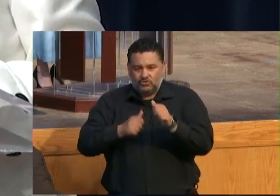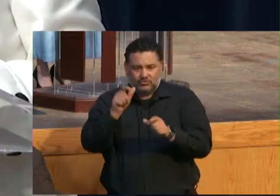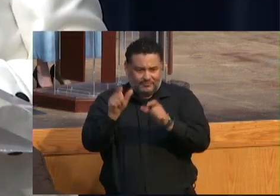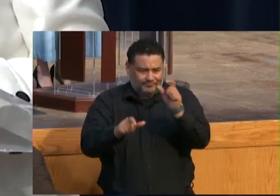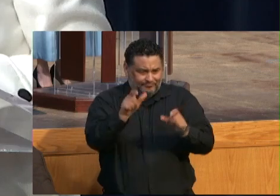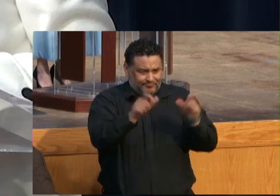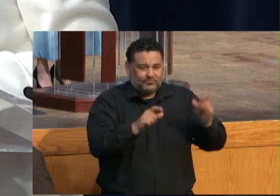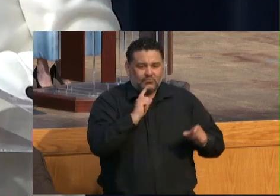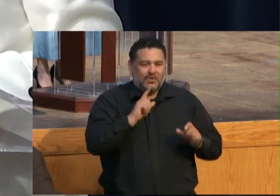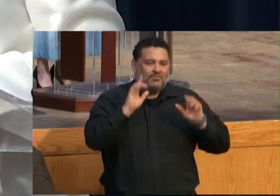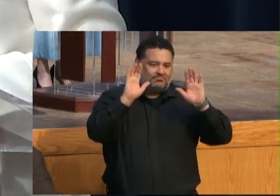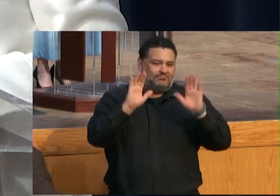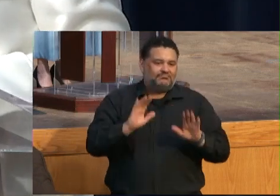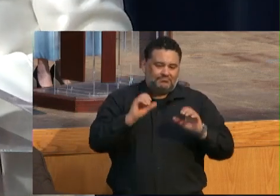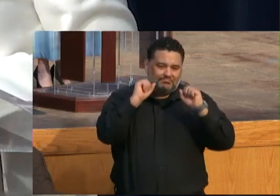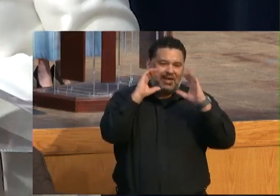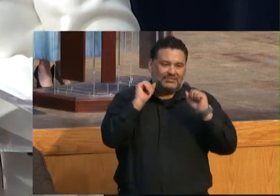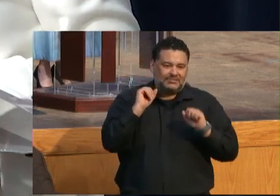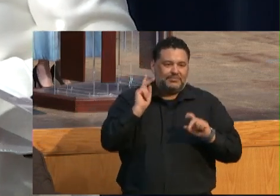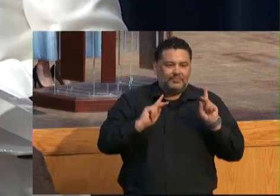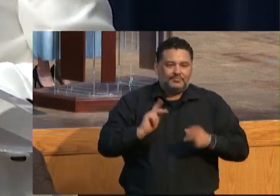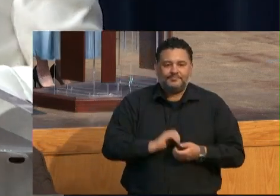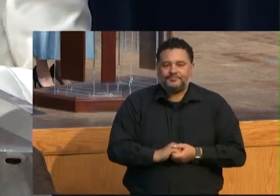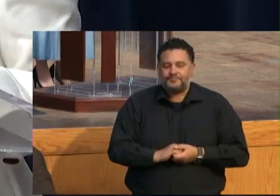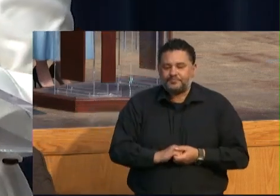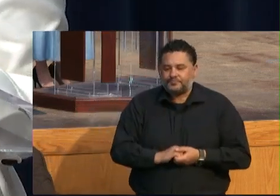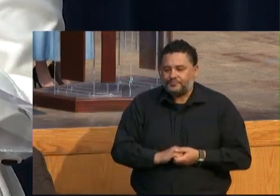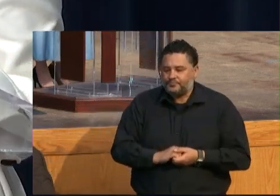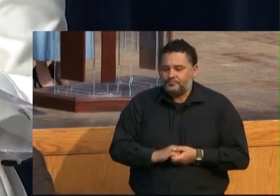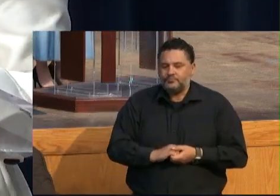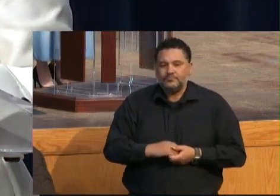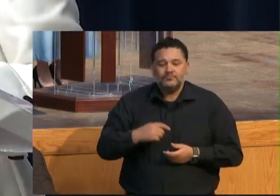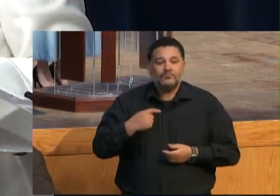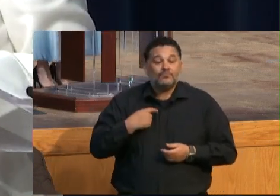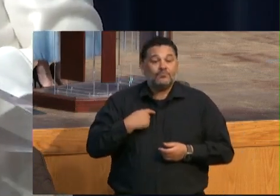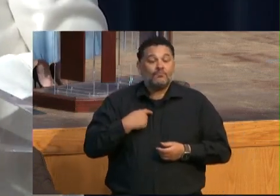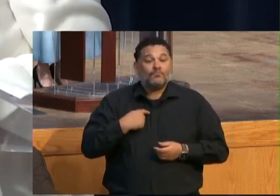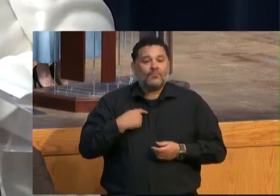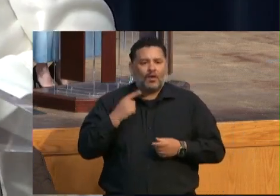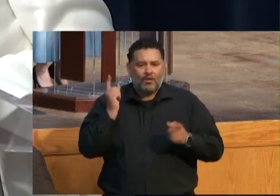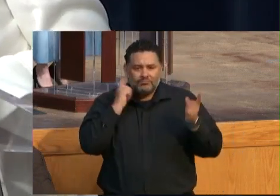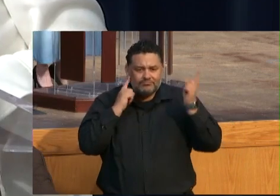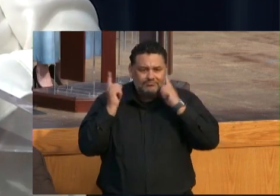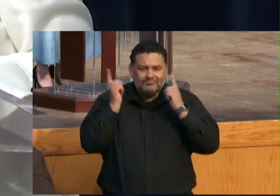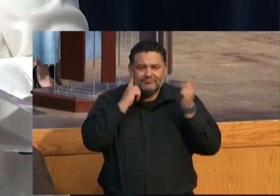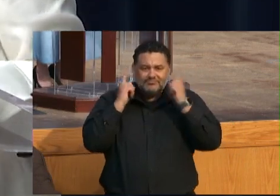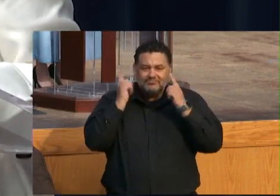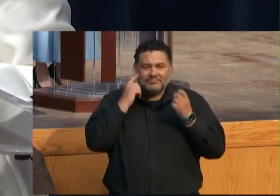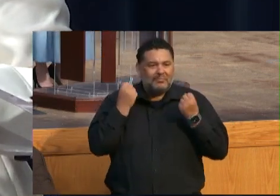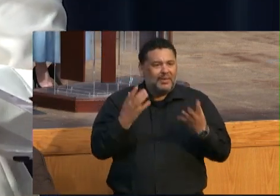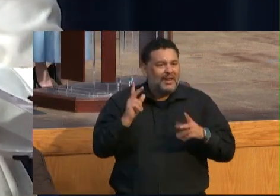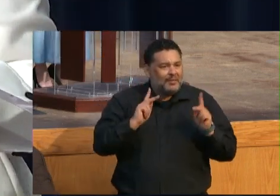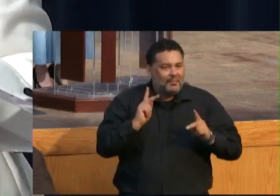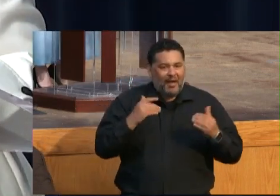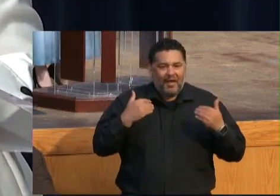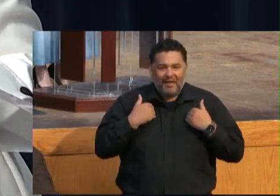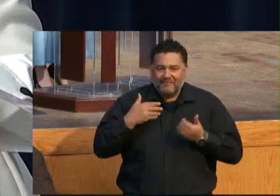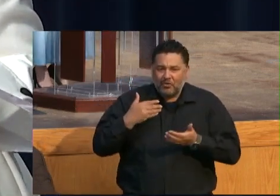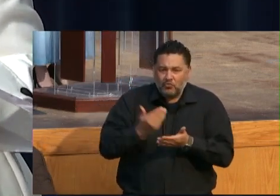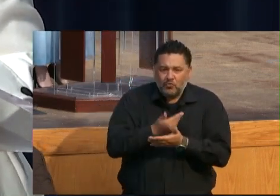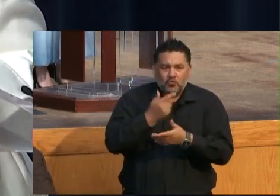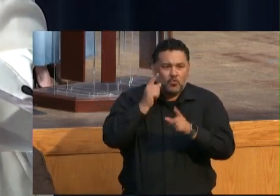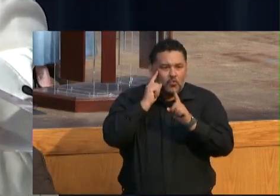people. So I've heard a lot of people with all these new goals: